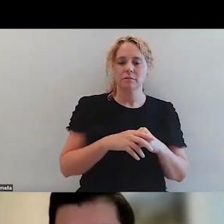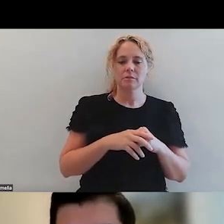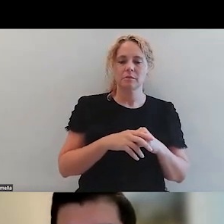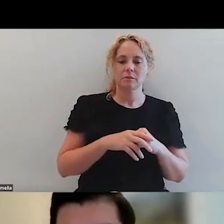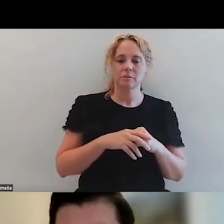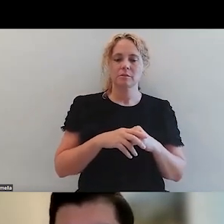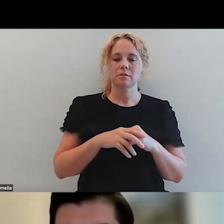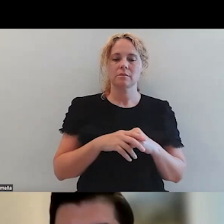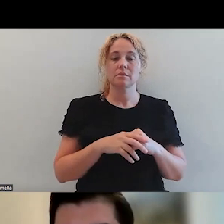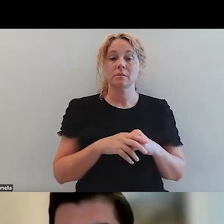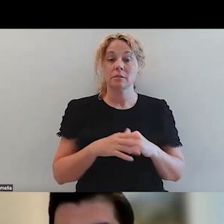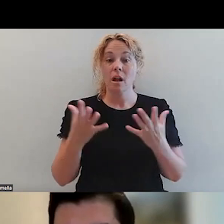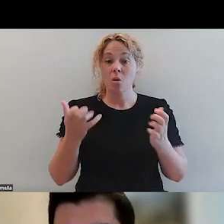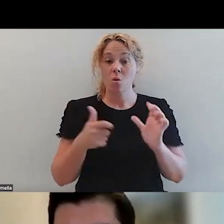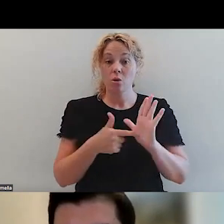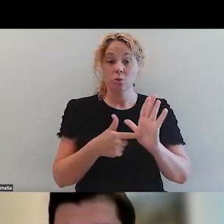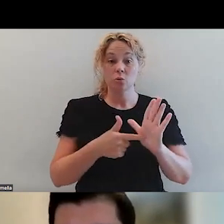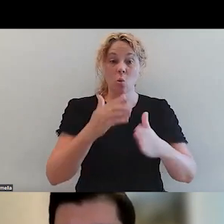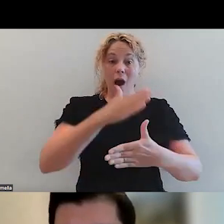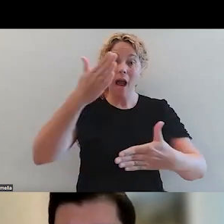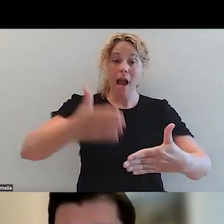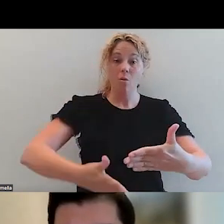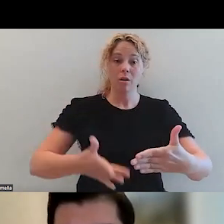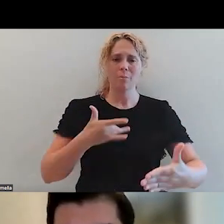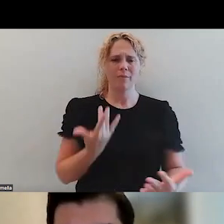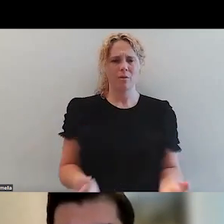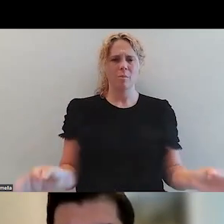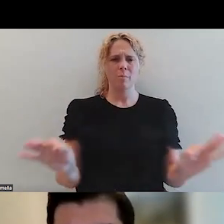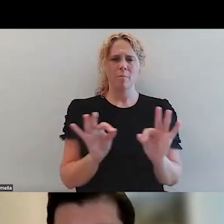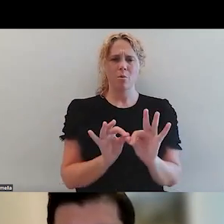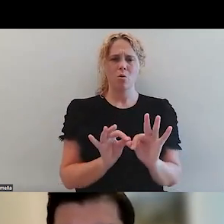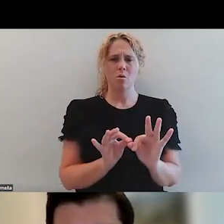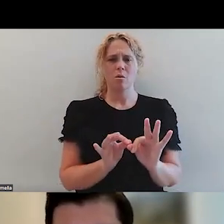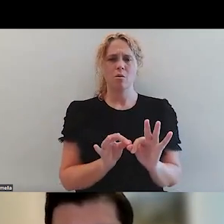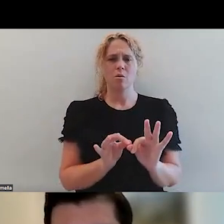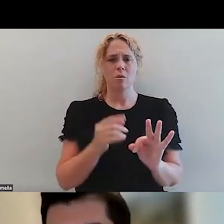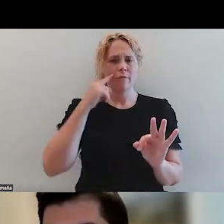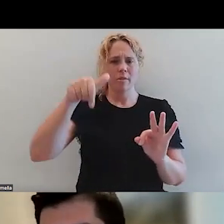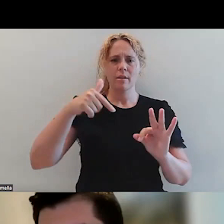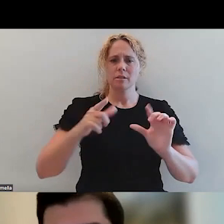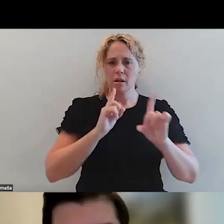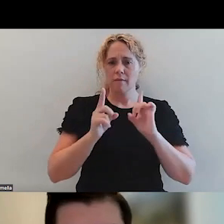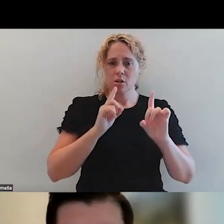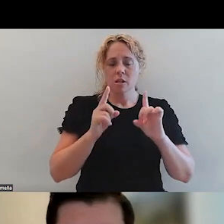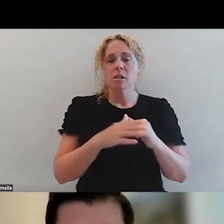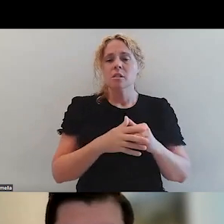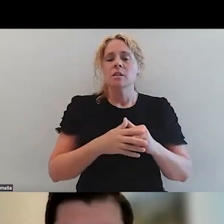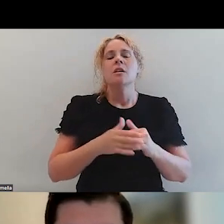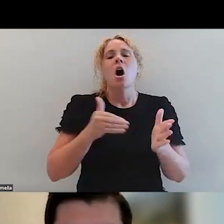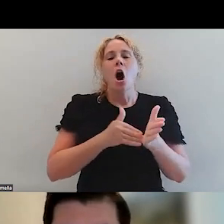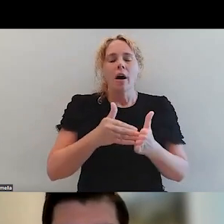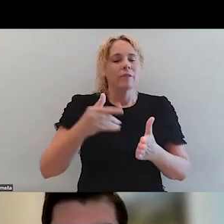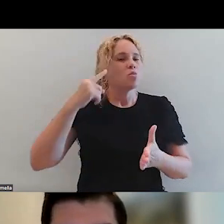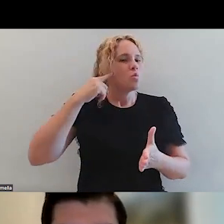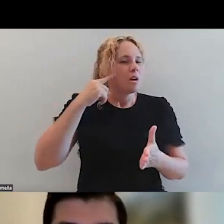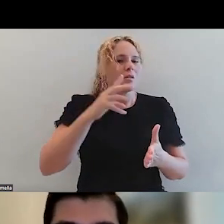So I want to just show some outcomes that I think would be important for just this conversation. So often when we're talking